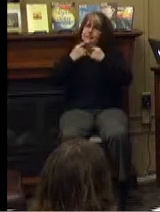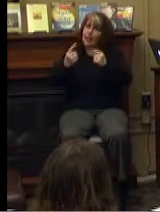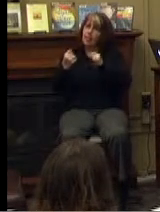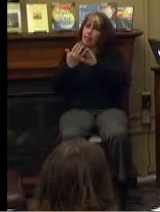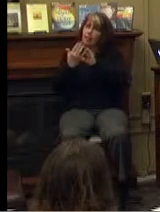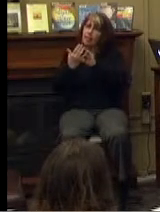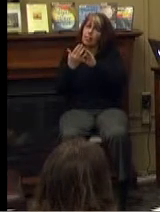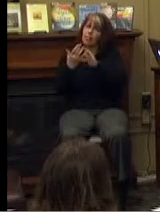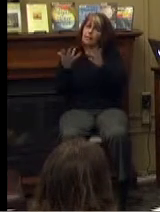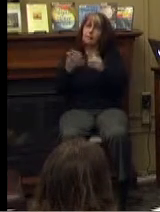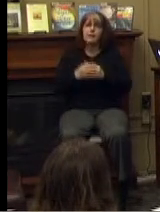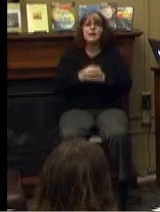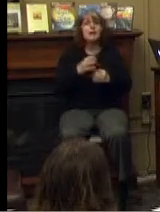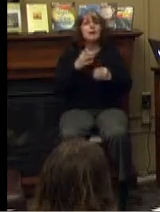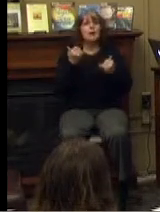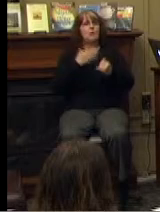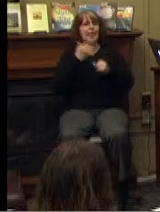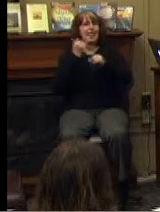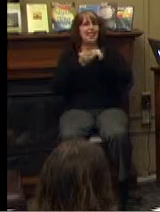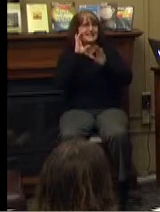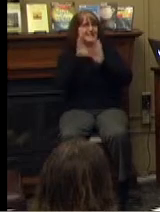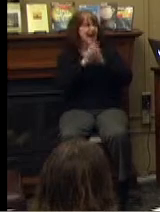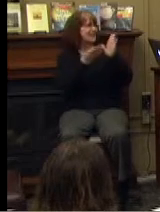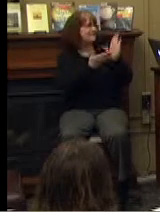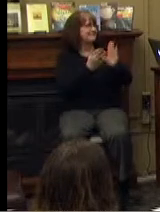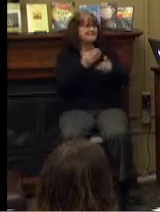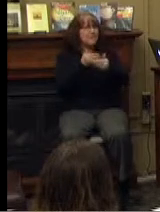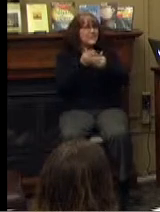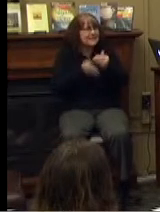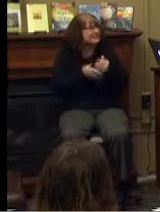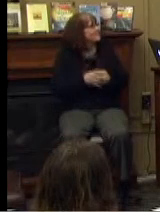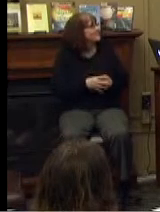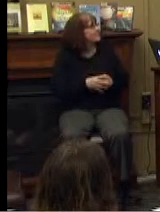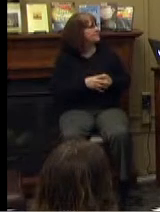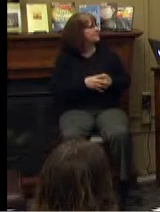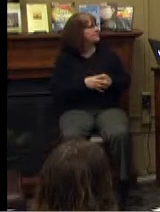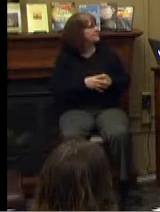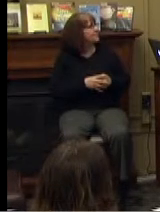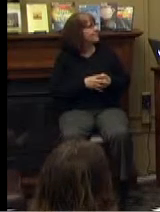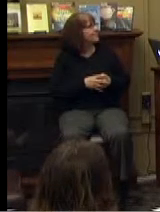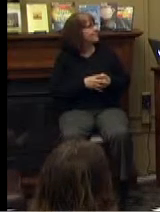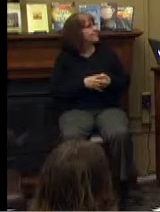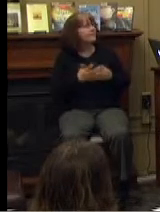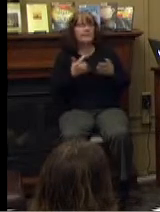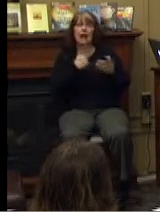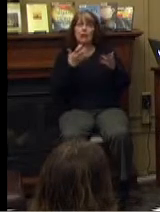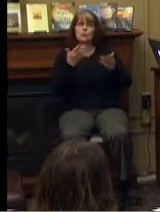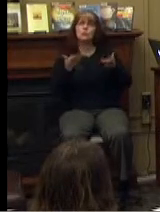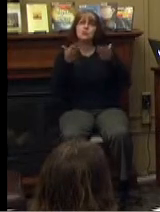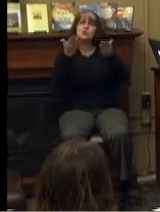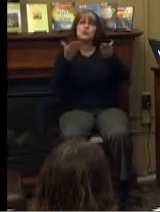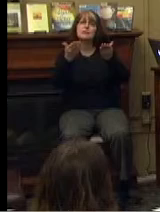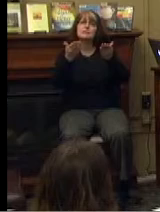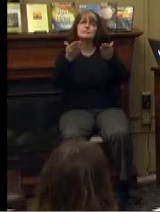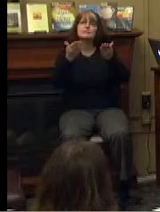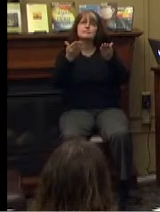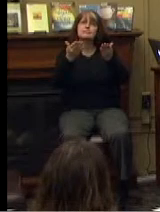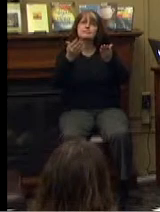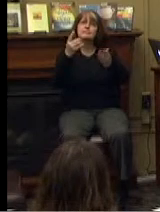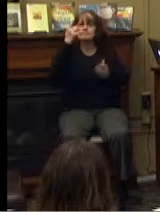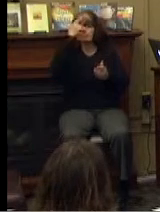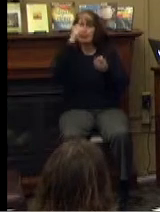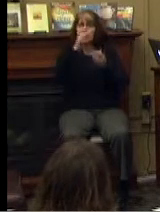And so this is my last slide. And this is what I want to propose to you. In my office, and you know for